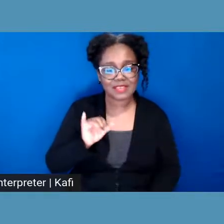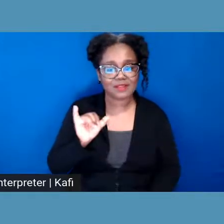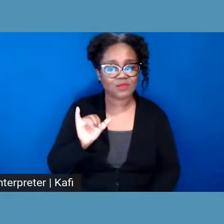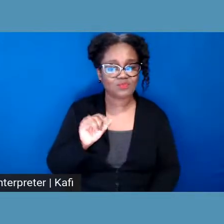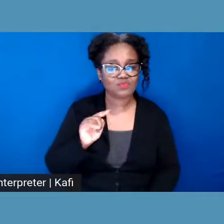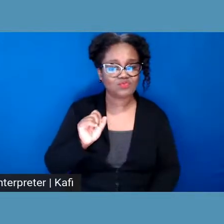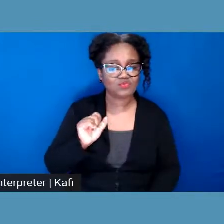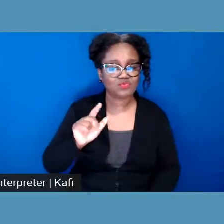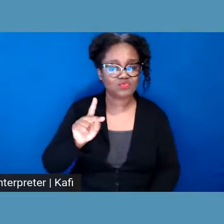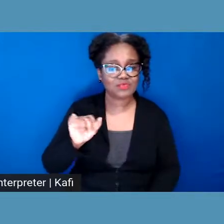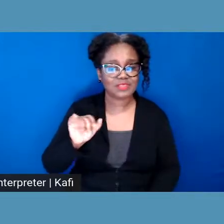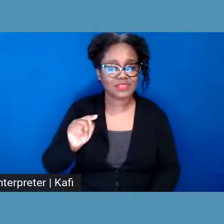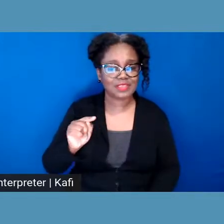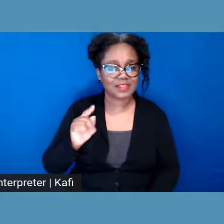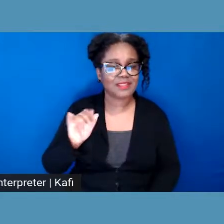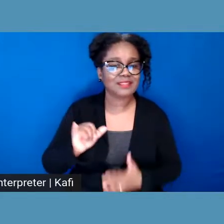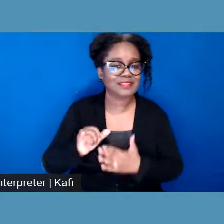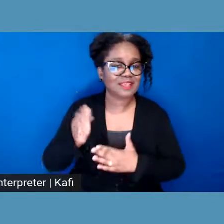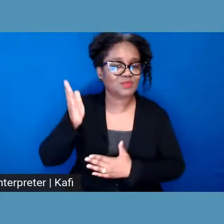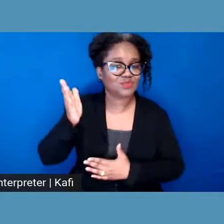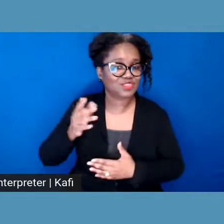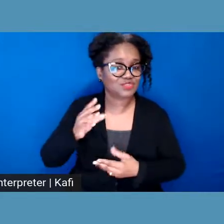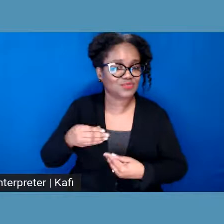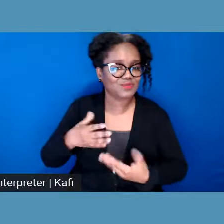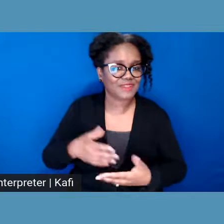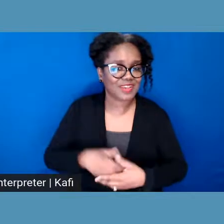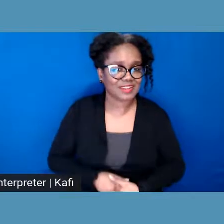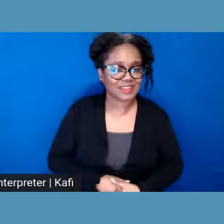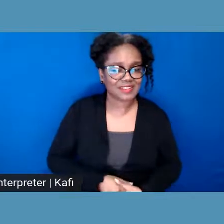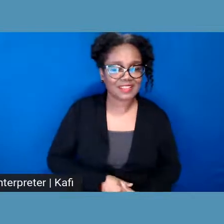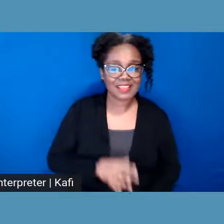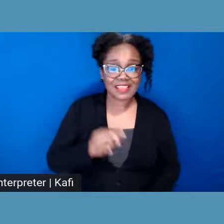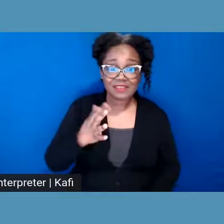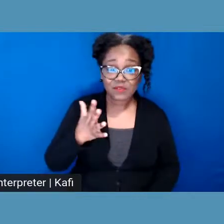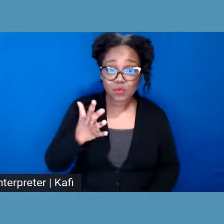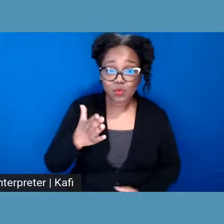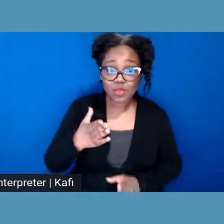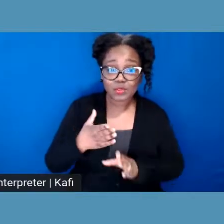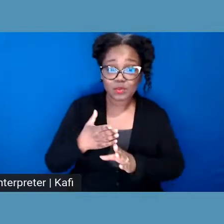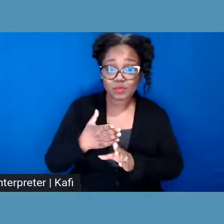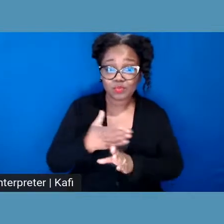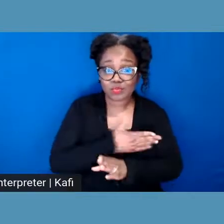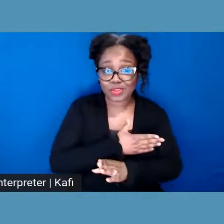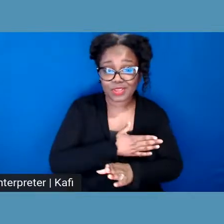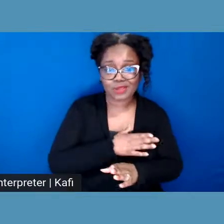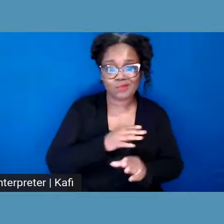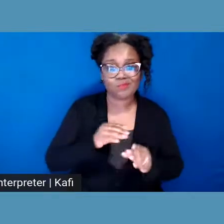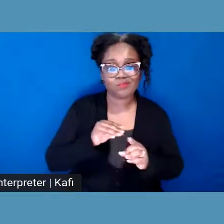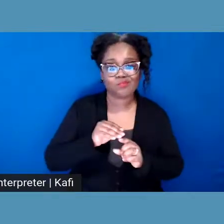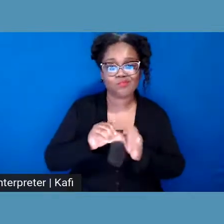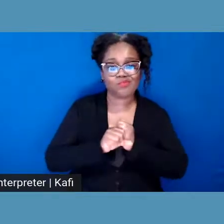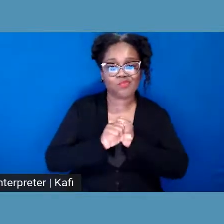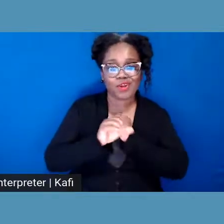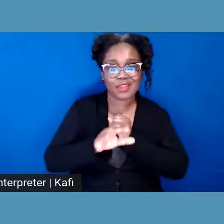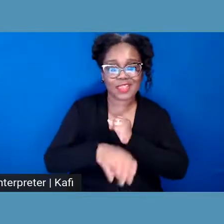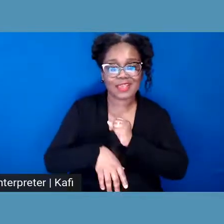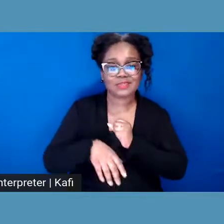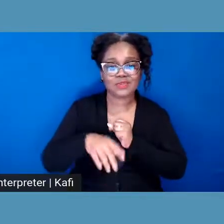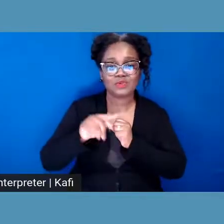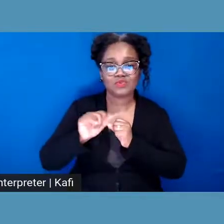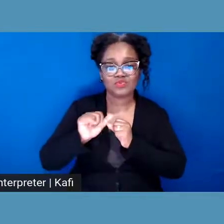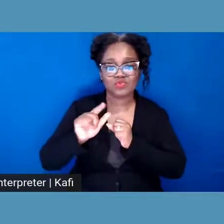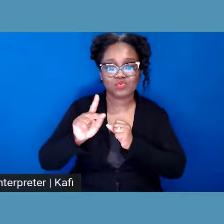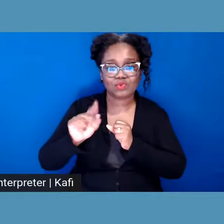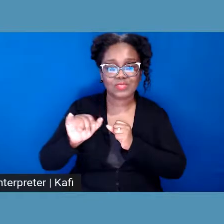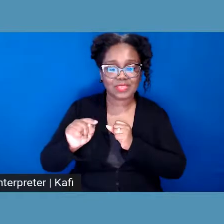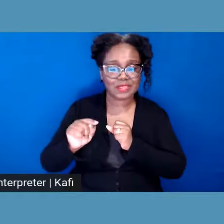our presenters. If you would like our pre-broadcast toolkit, those are only sent out to those that register through Eventbrite. So if you're